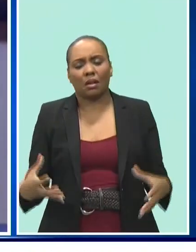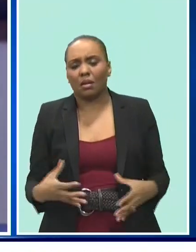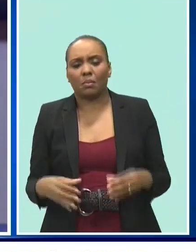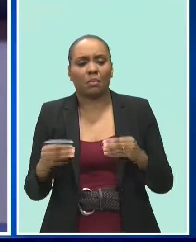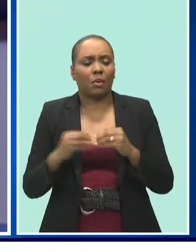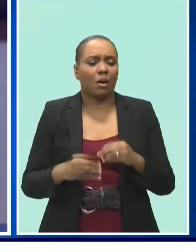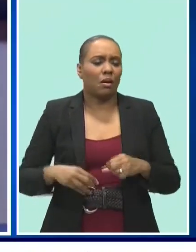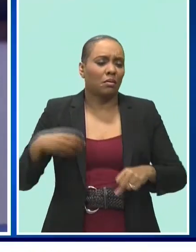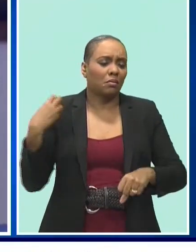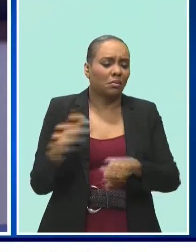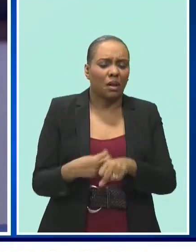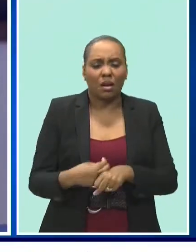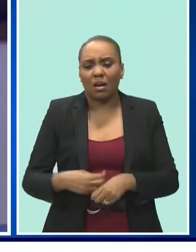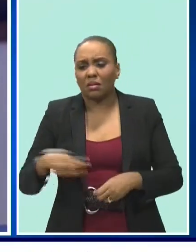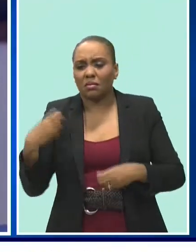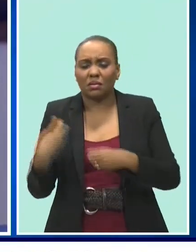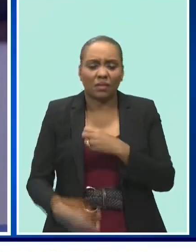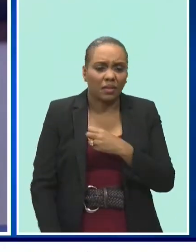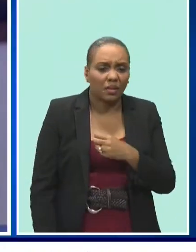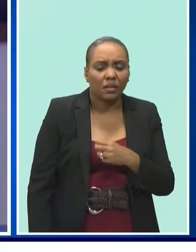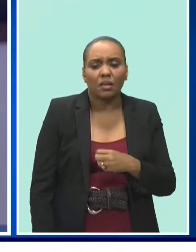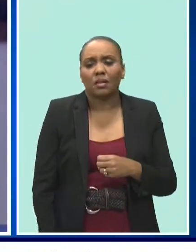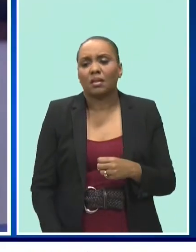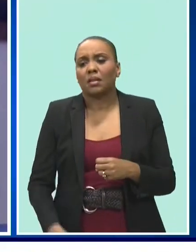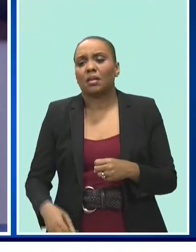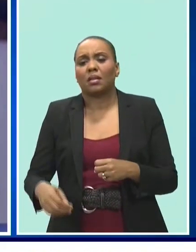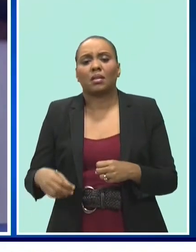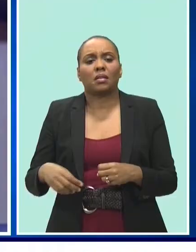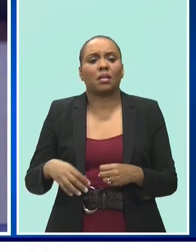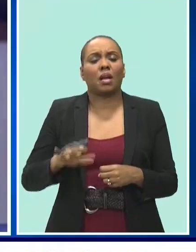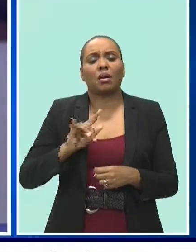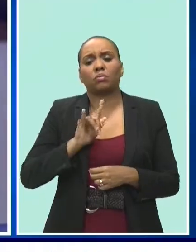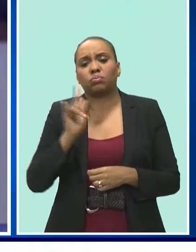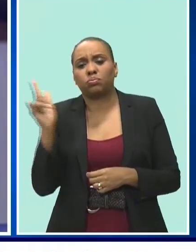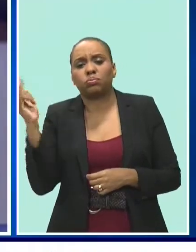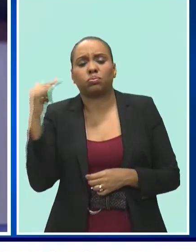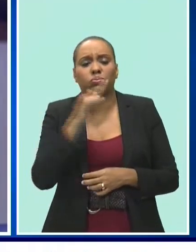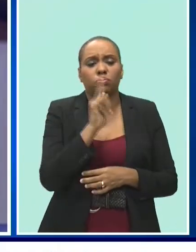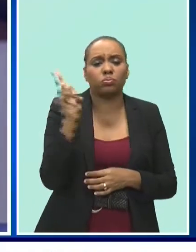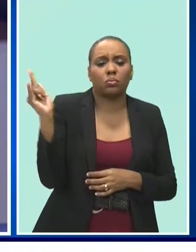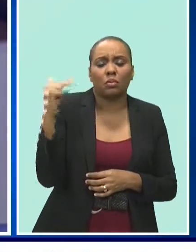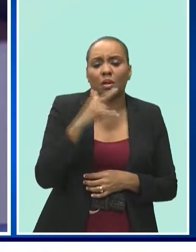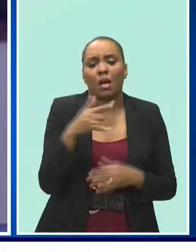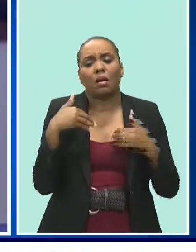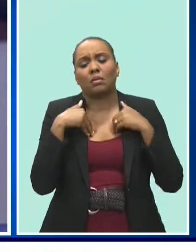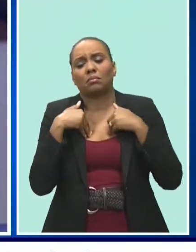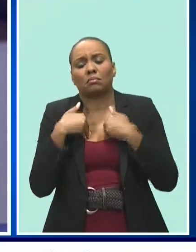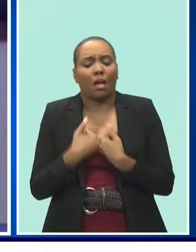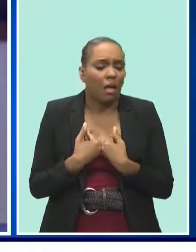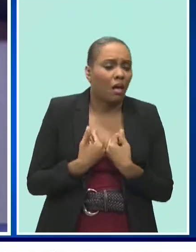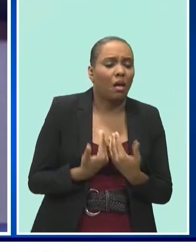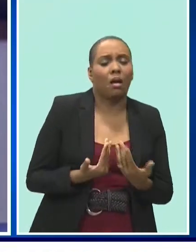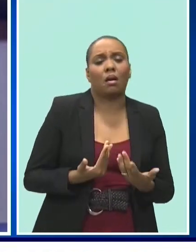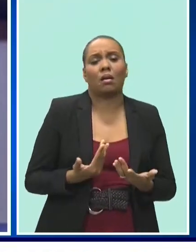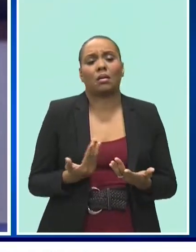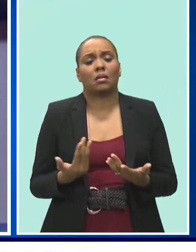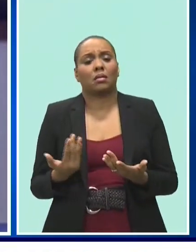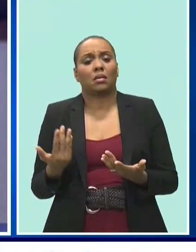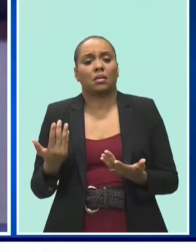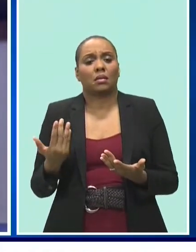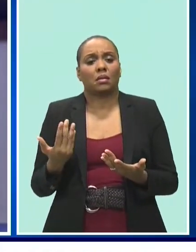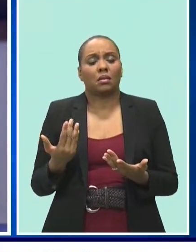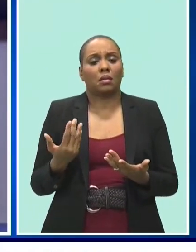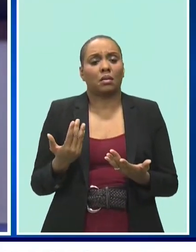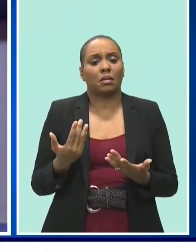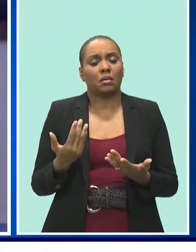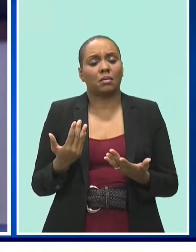definitely difficult. They don't see the countless hours of jet lag that myself and Jason would be dealing with. They don't see the